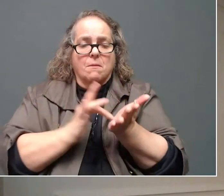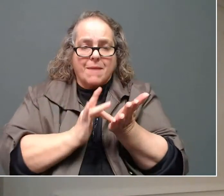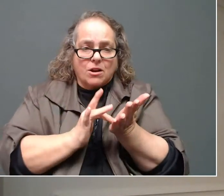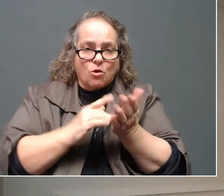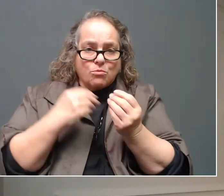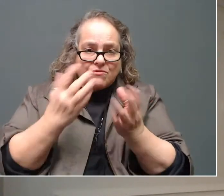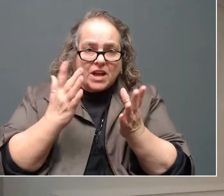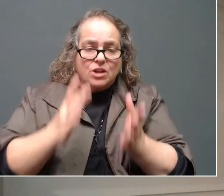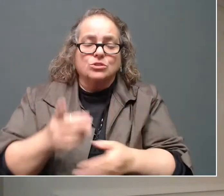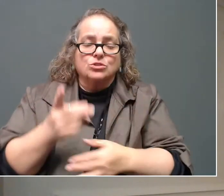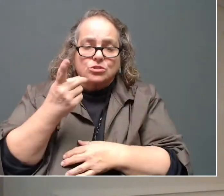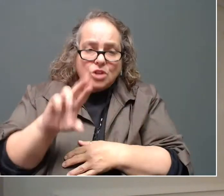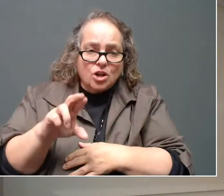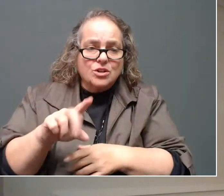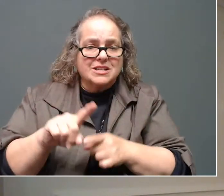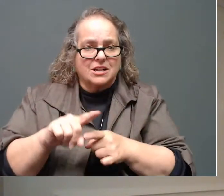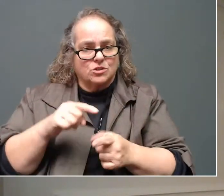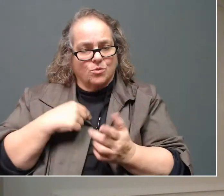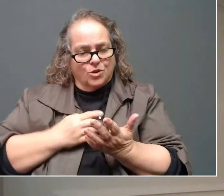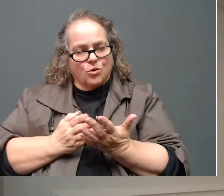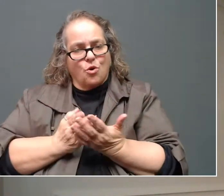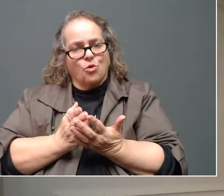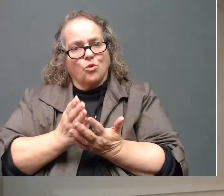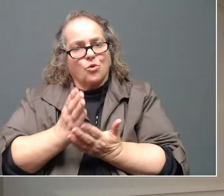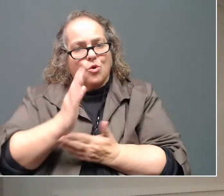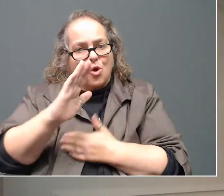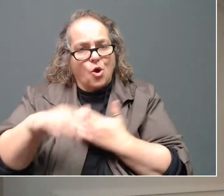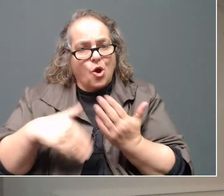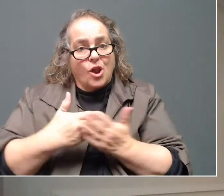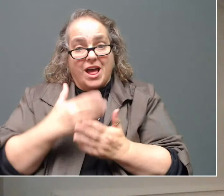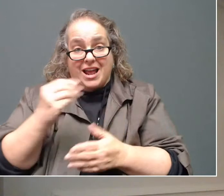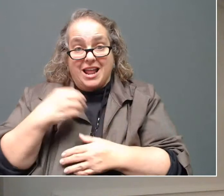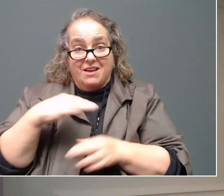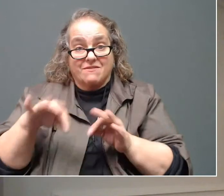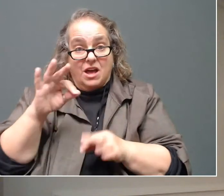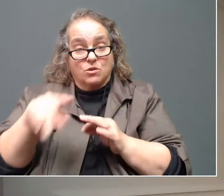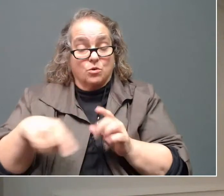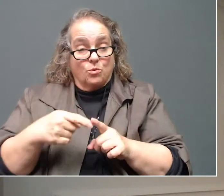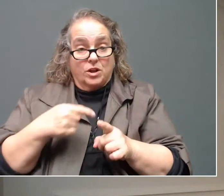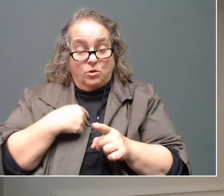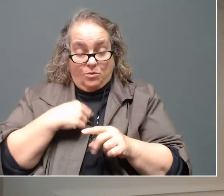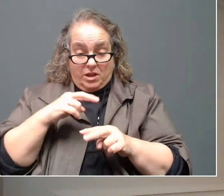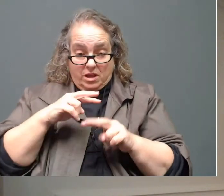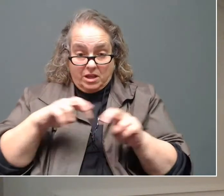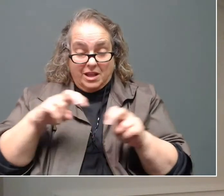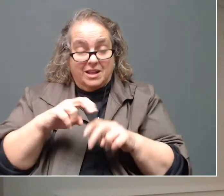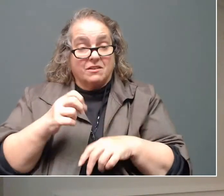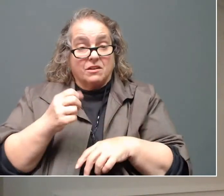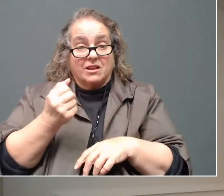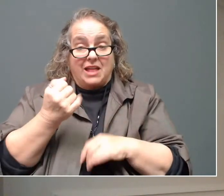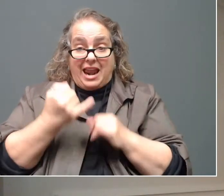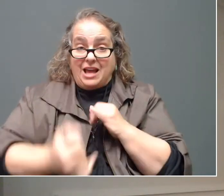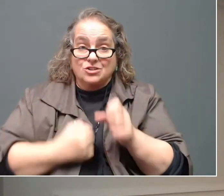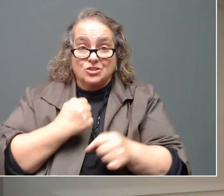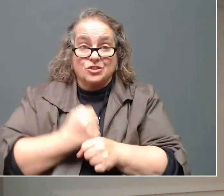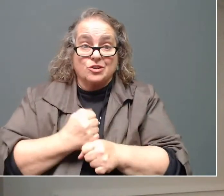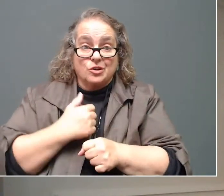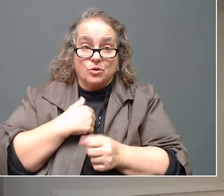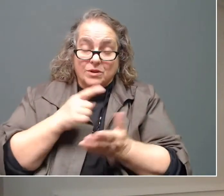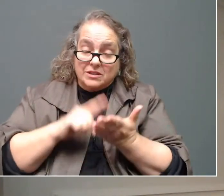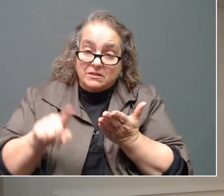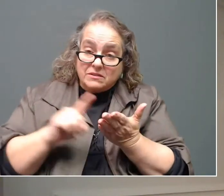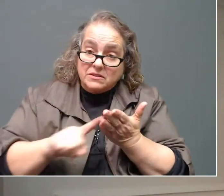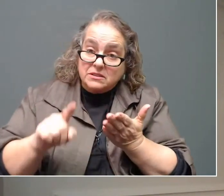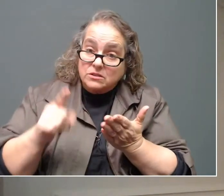it. I have found when we've looked into this repeatedly over the last year, whenever there have